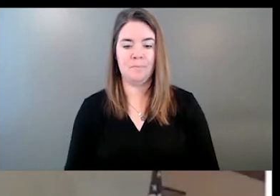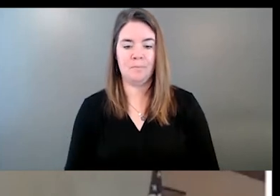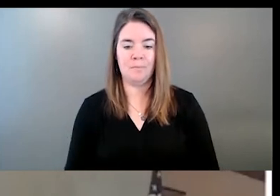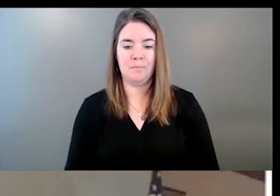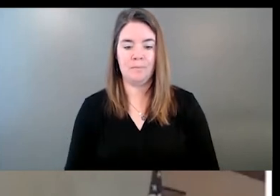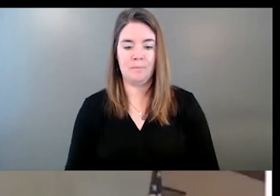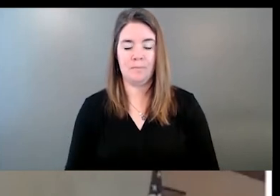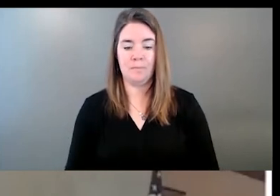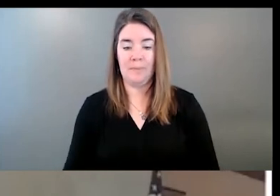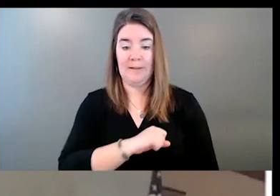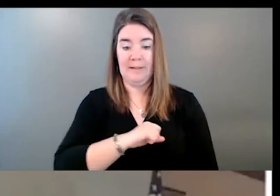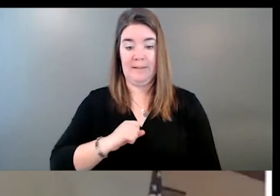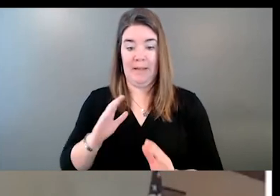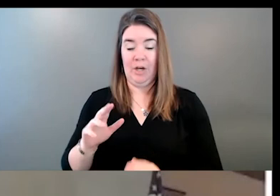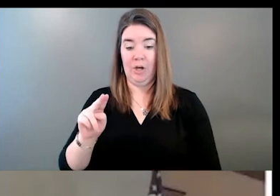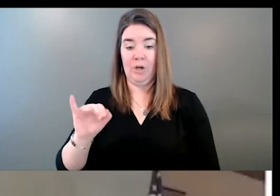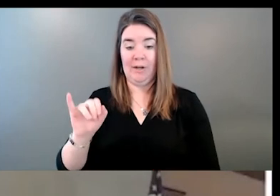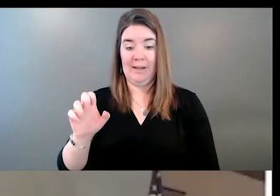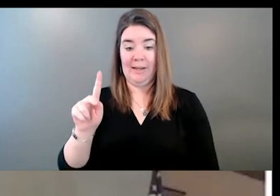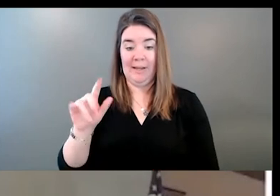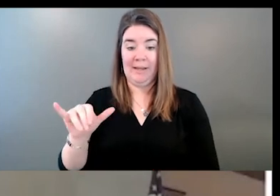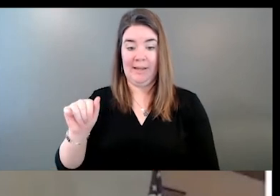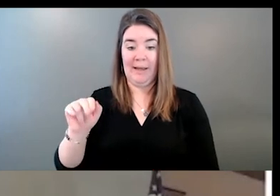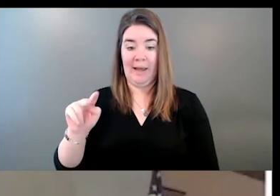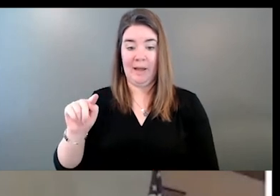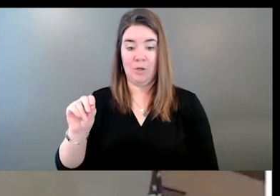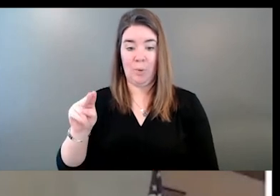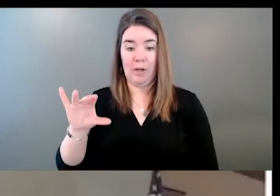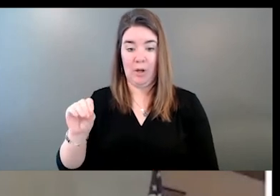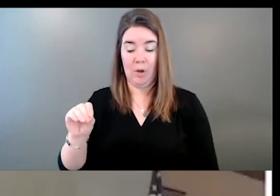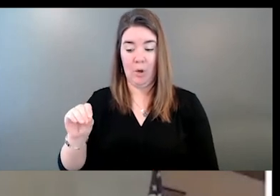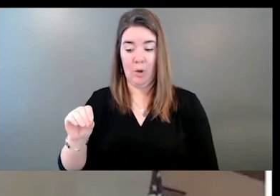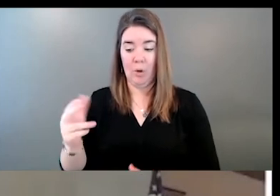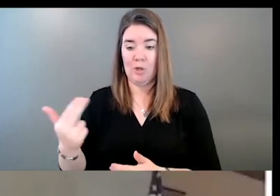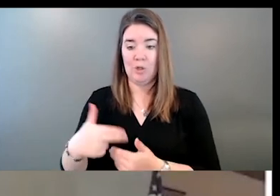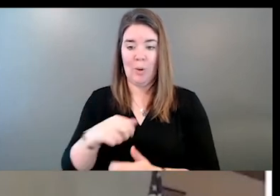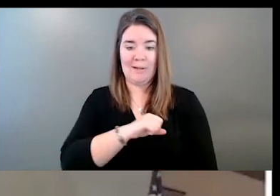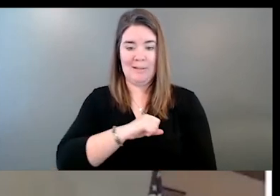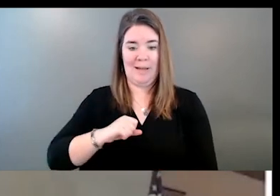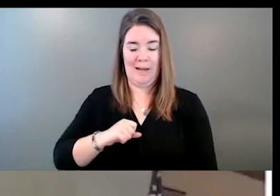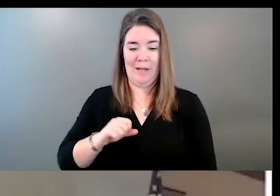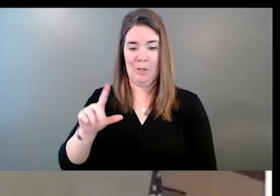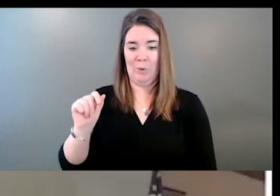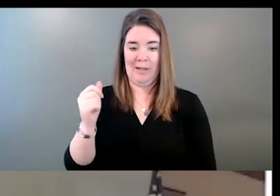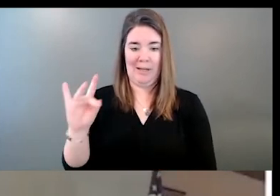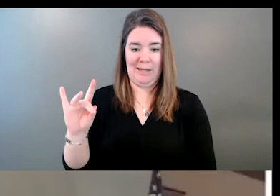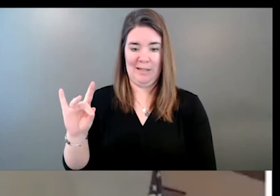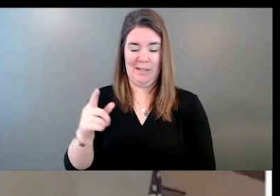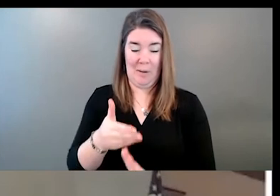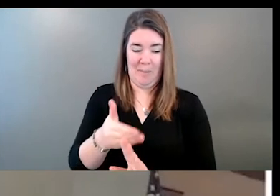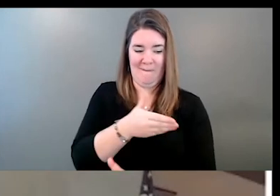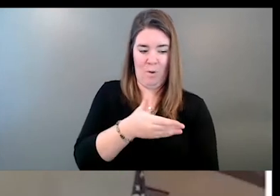Senator Nickie Antonio was elected to the Senate in 2018 after serving 8 years in the House, where she was also in